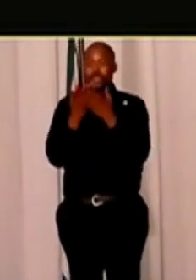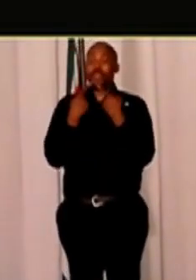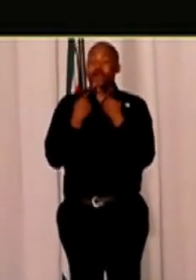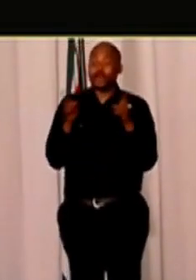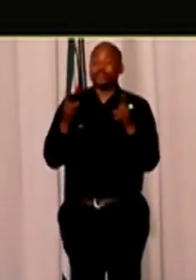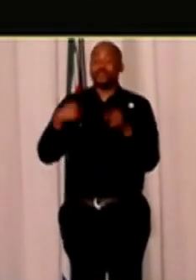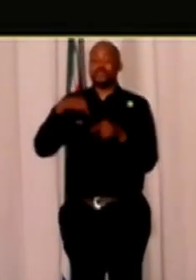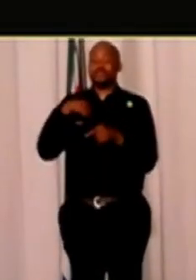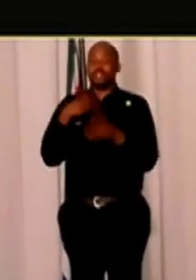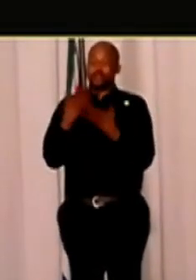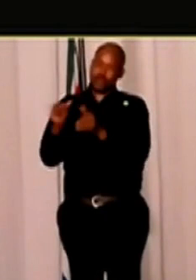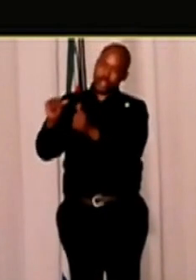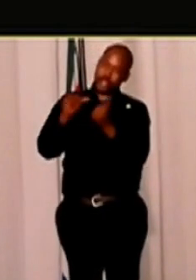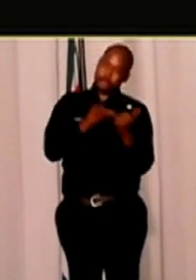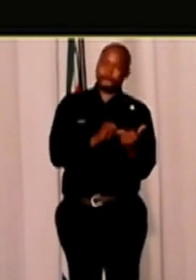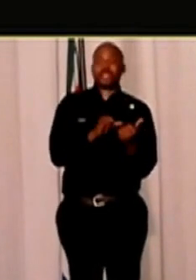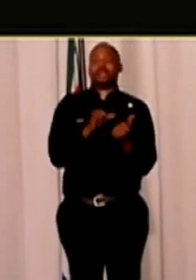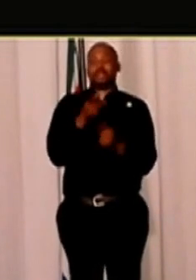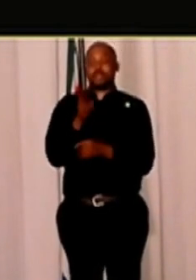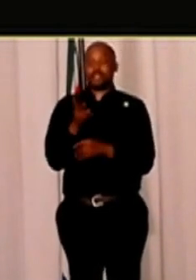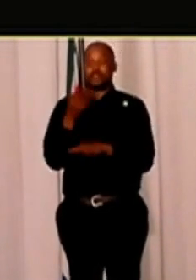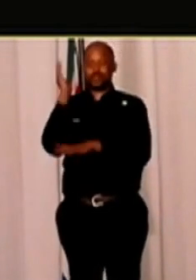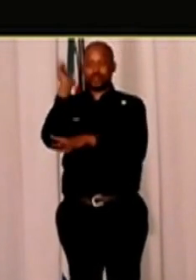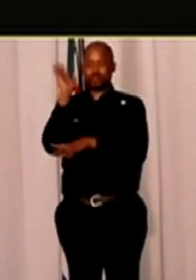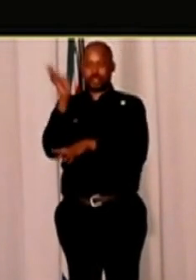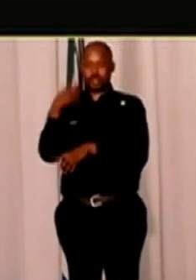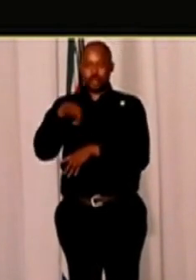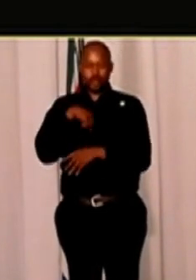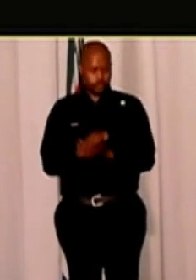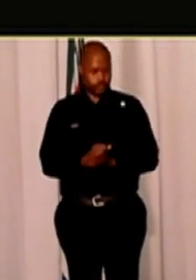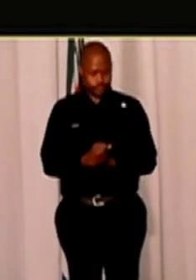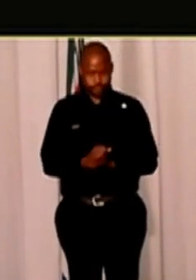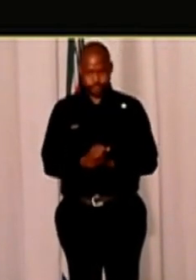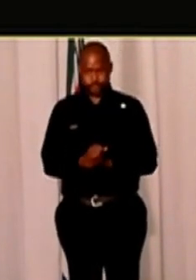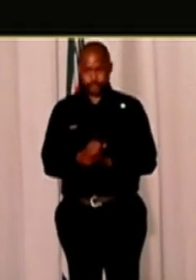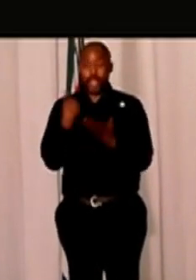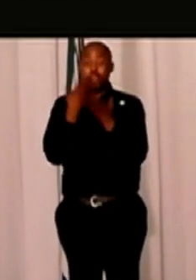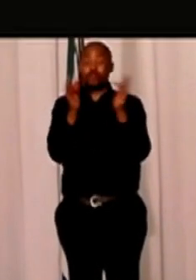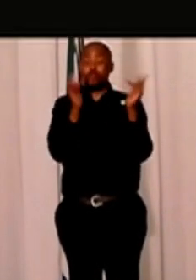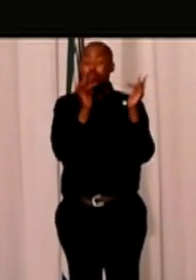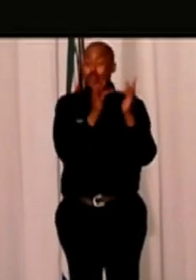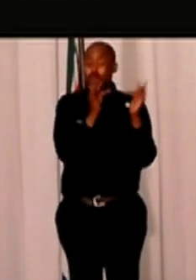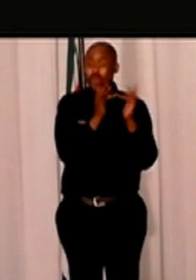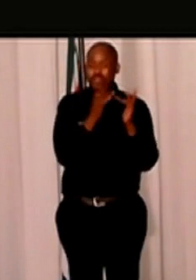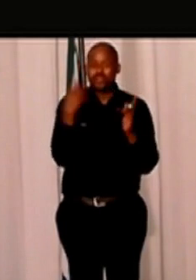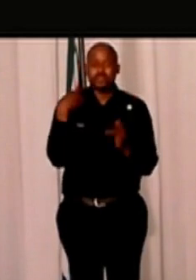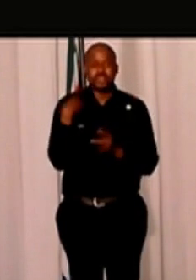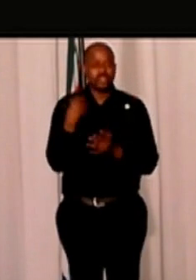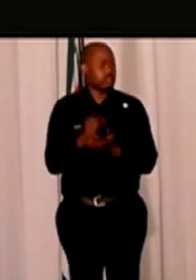us, and then we come back to our speakers on the platform. Can we connect with Minister Mbalula,